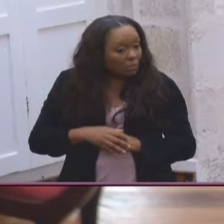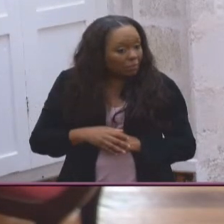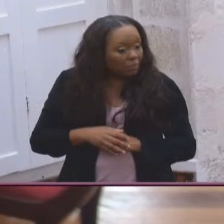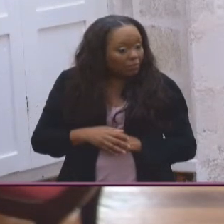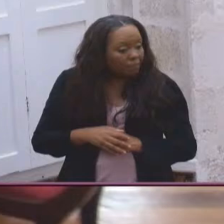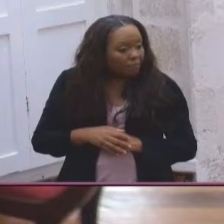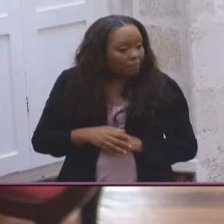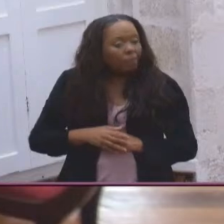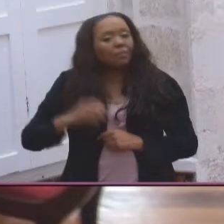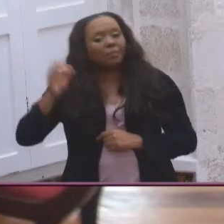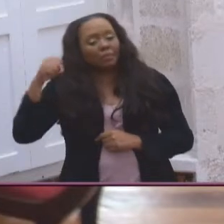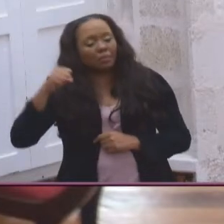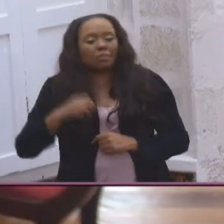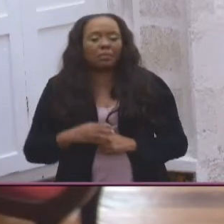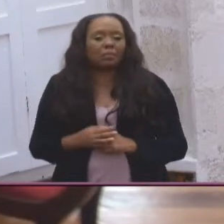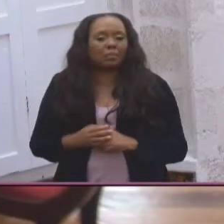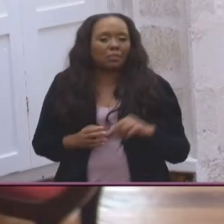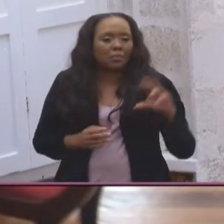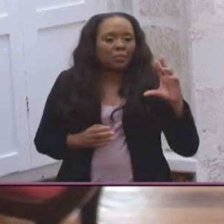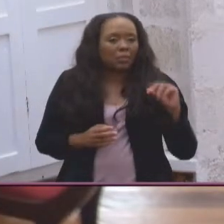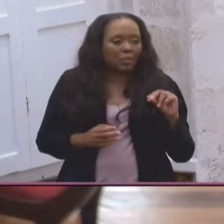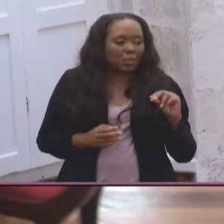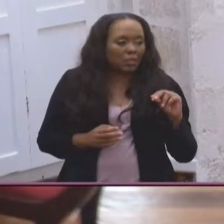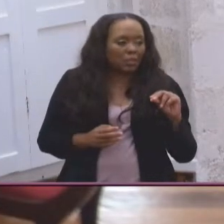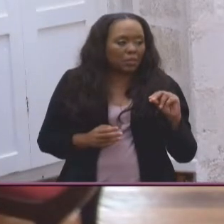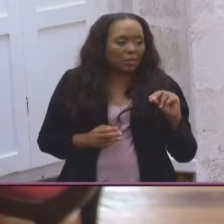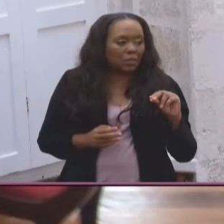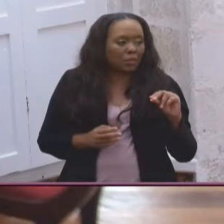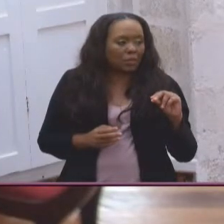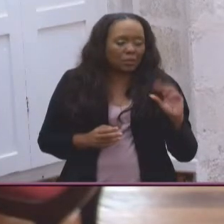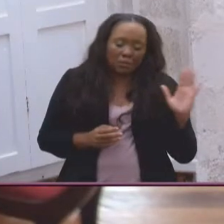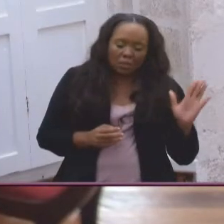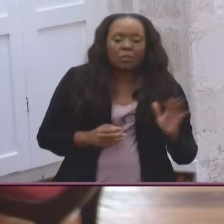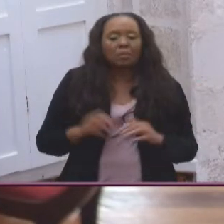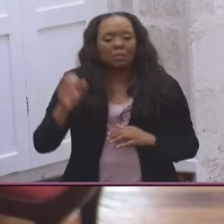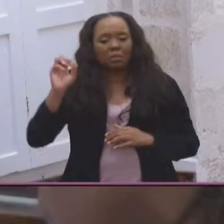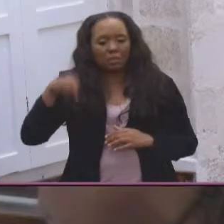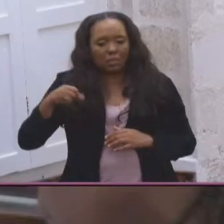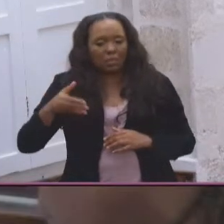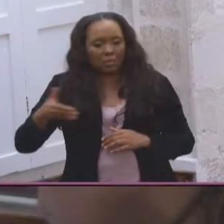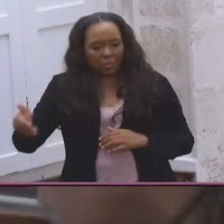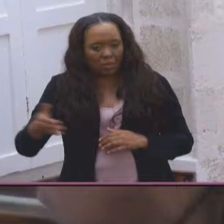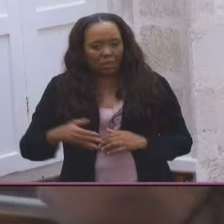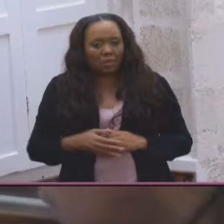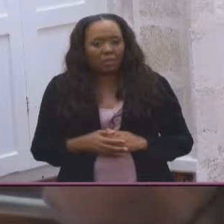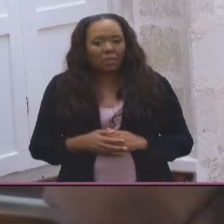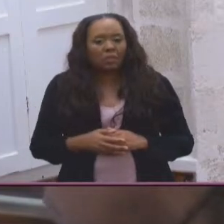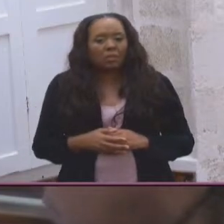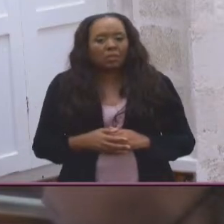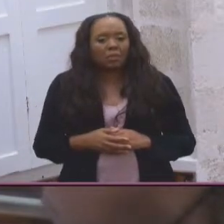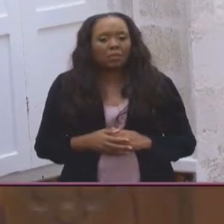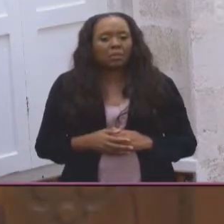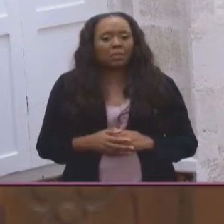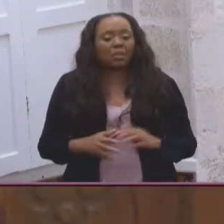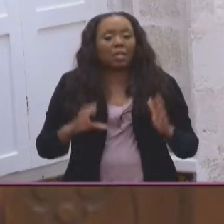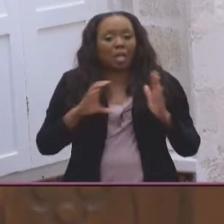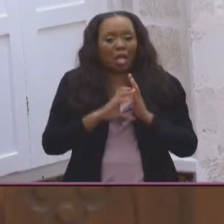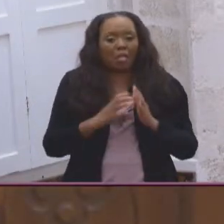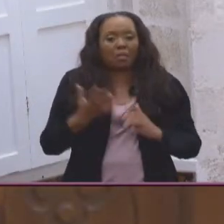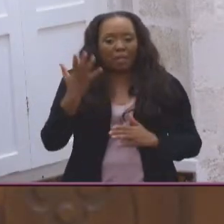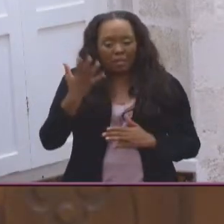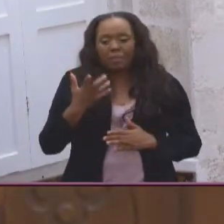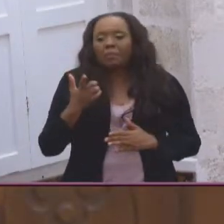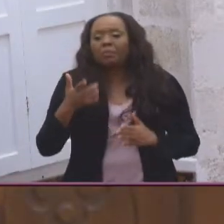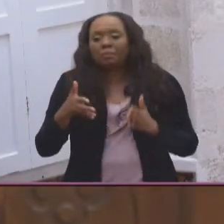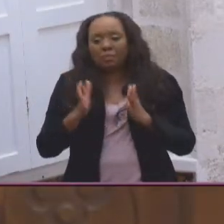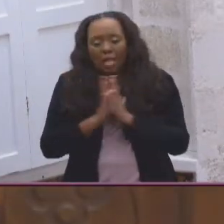aye? Aye. Those against, would you please say no? The ayes have it. Clause 5. Madam Chair, I beg to move that clause